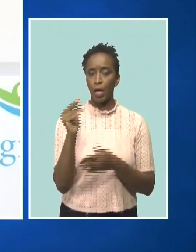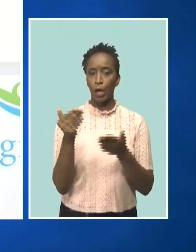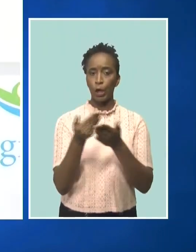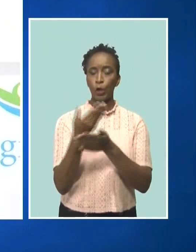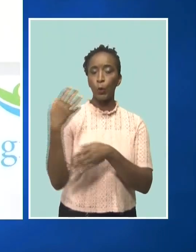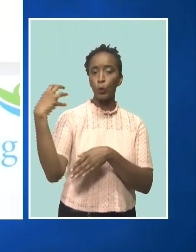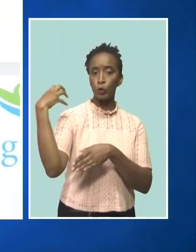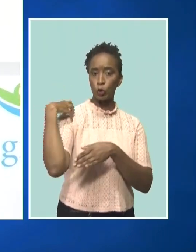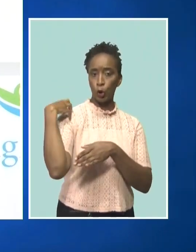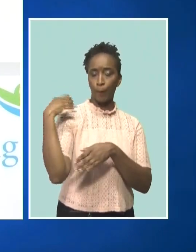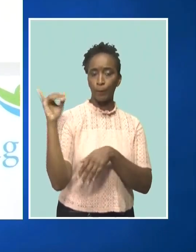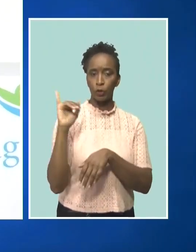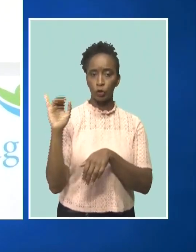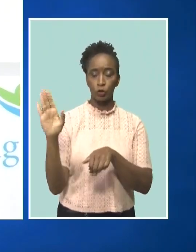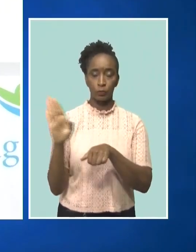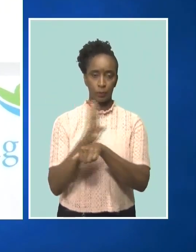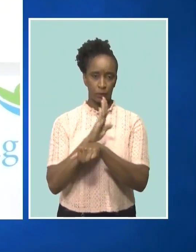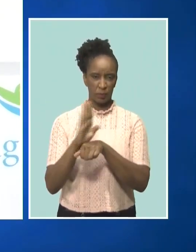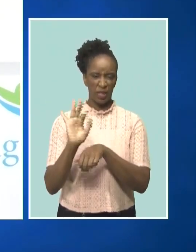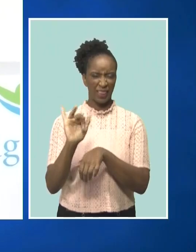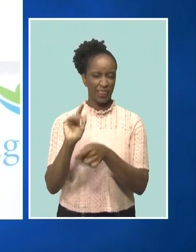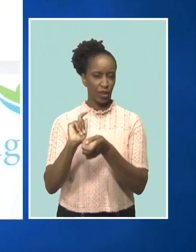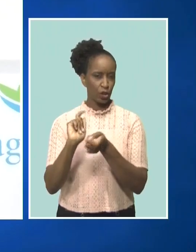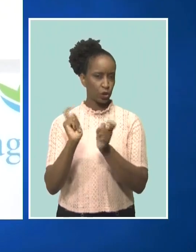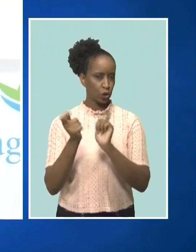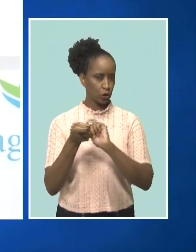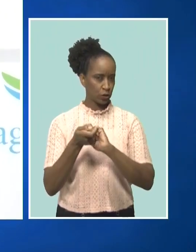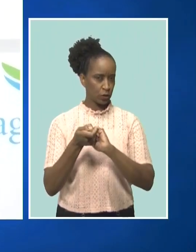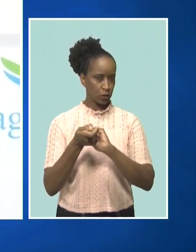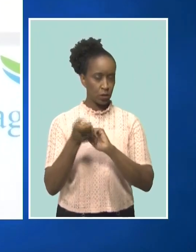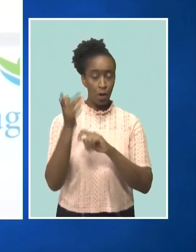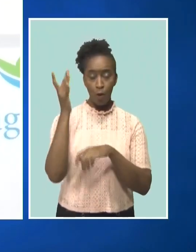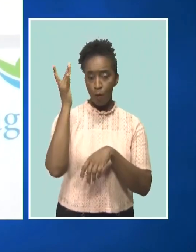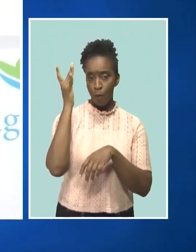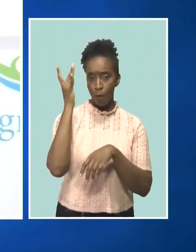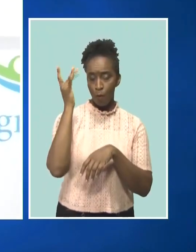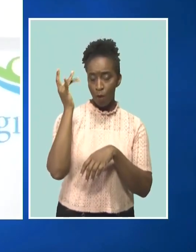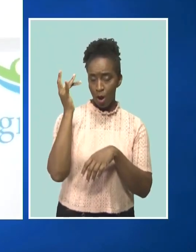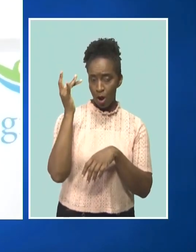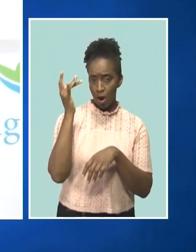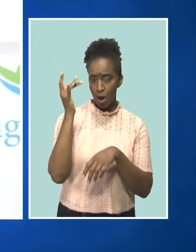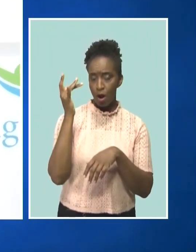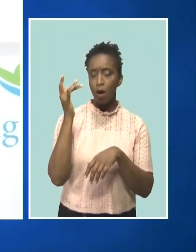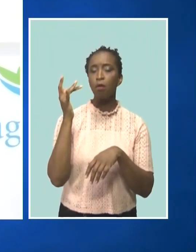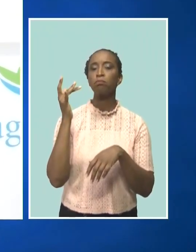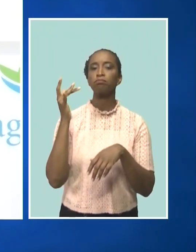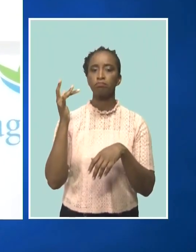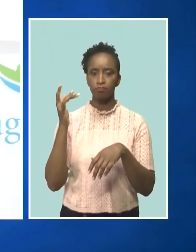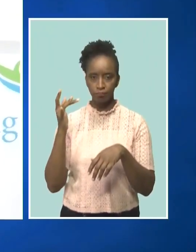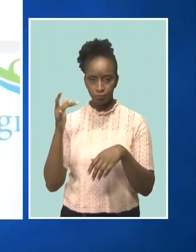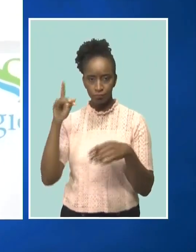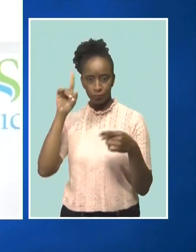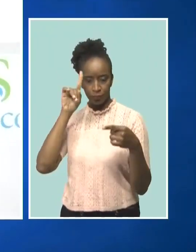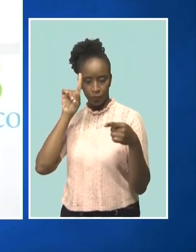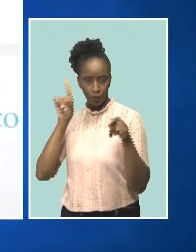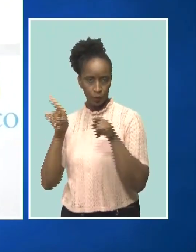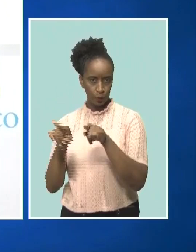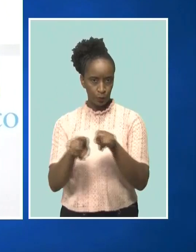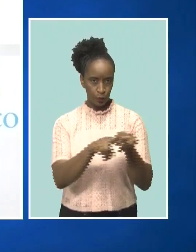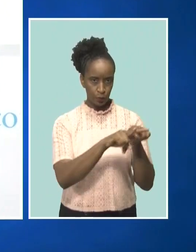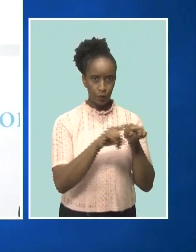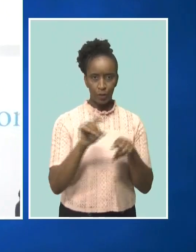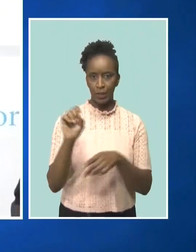This transition is a result of a collaborative agreement between